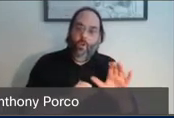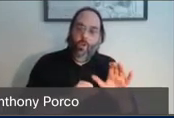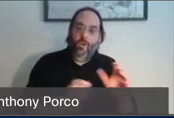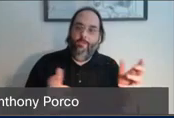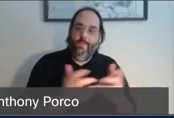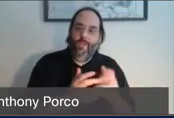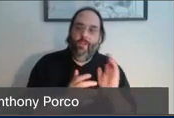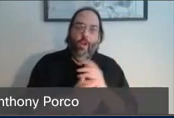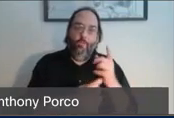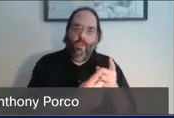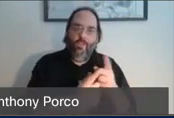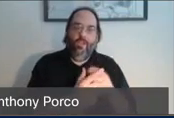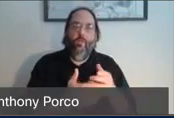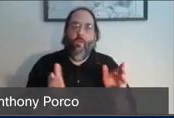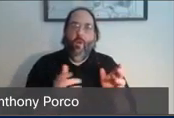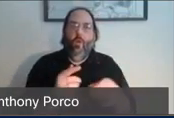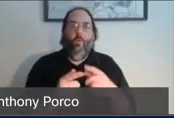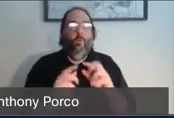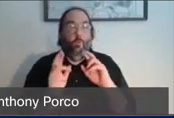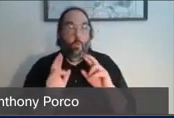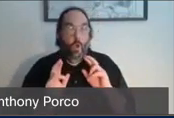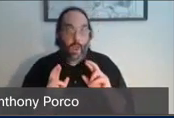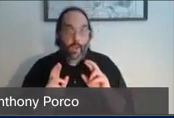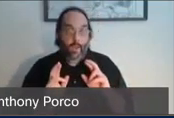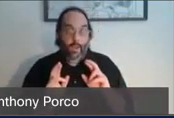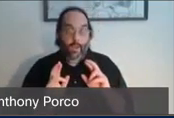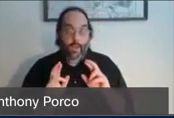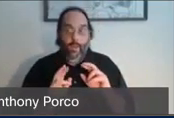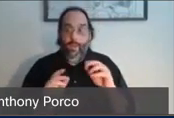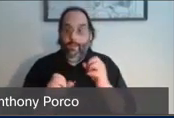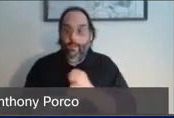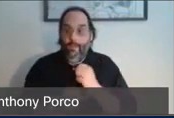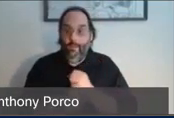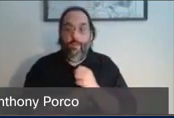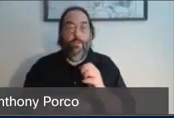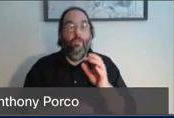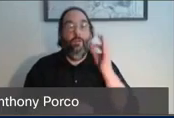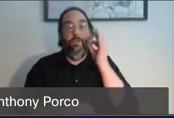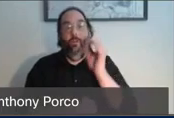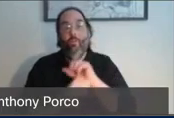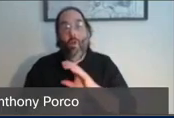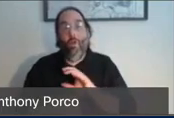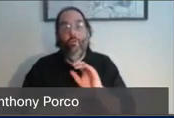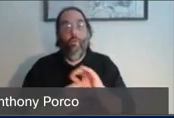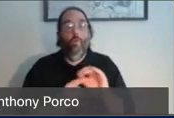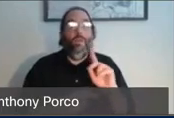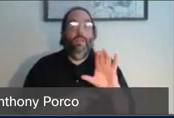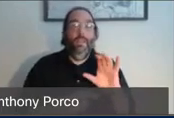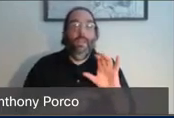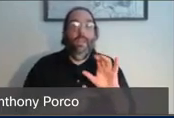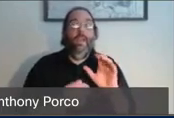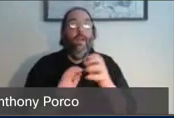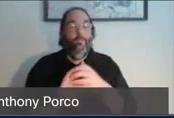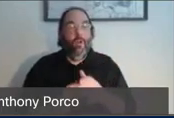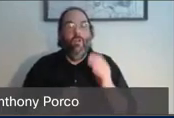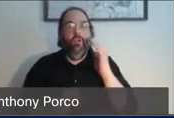mission. And then overall, when we're reporting these statistics to federal partners or even district partners, it's that knowledge base